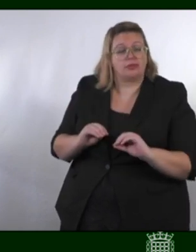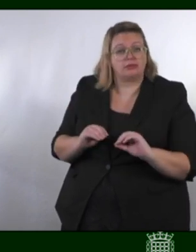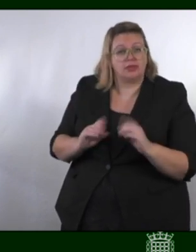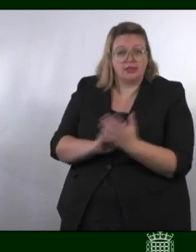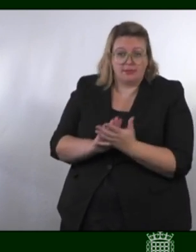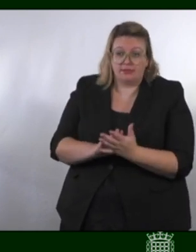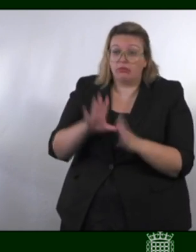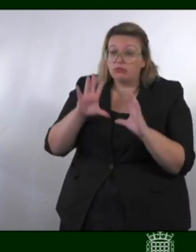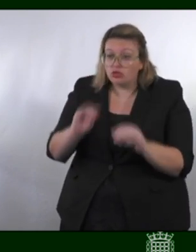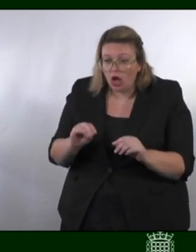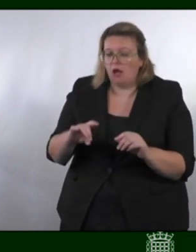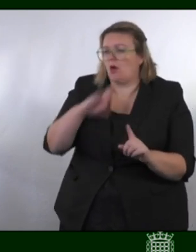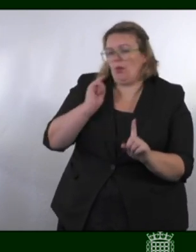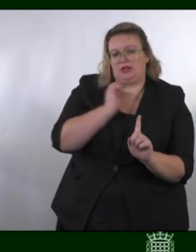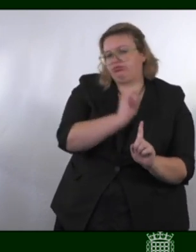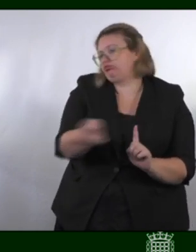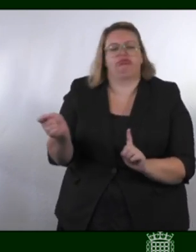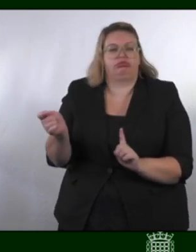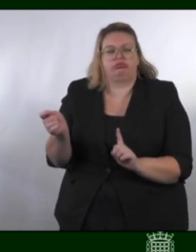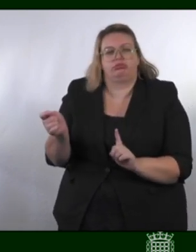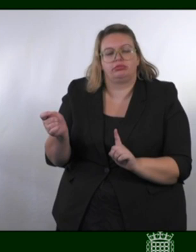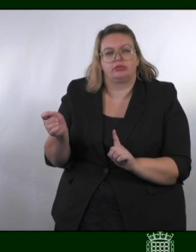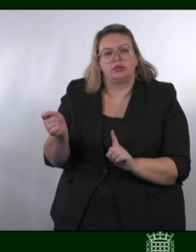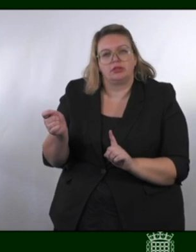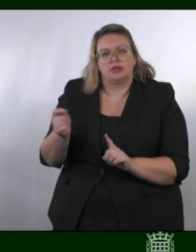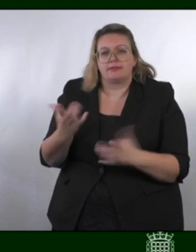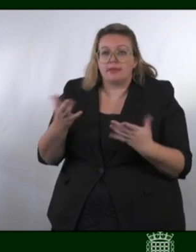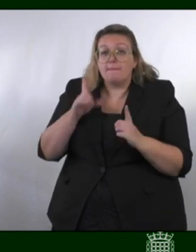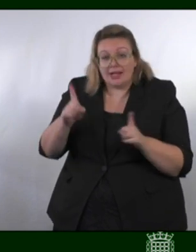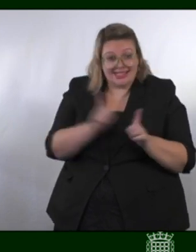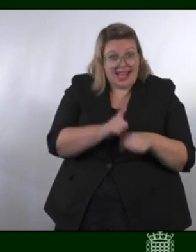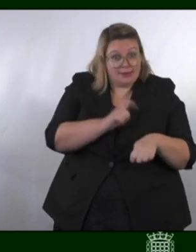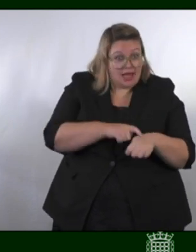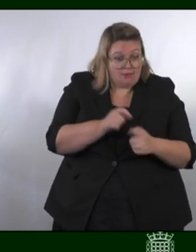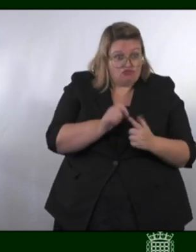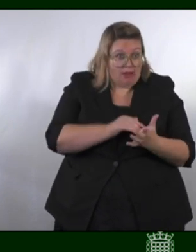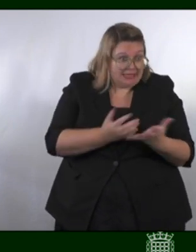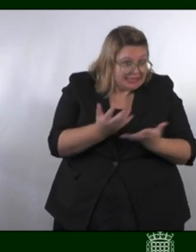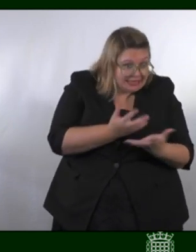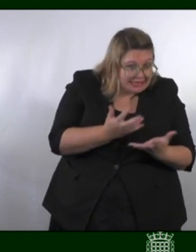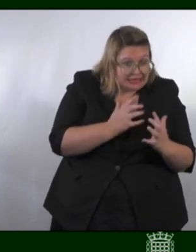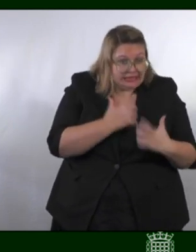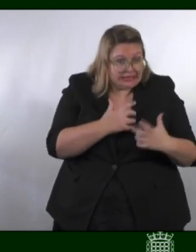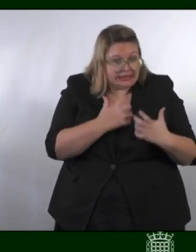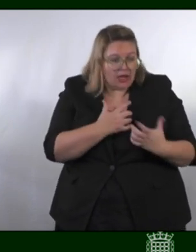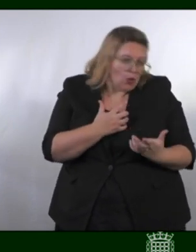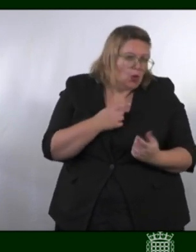redundancies across the United Kingdom. Meanwhile, behind closed doors, the Prime Minister is complaining that he can't get by